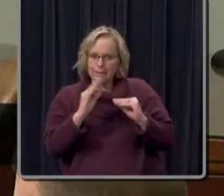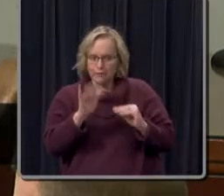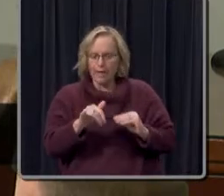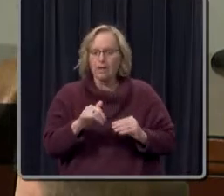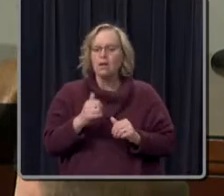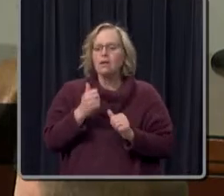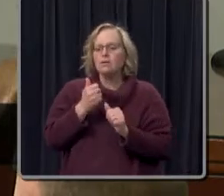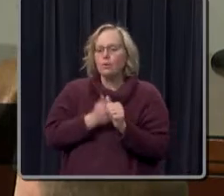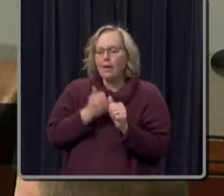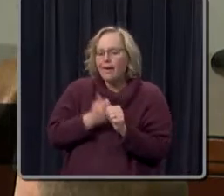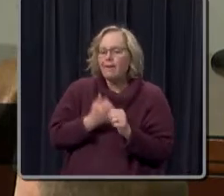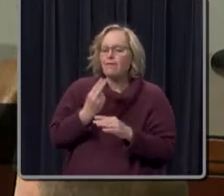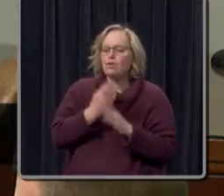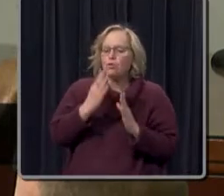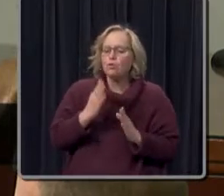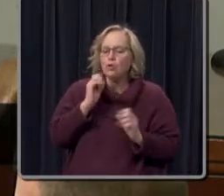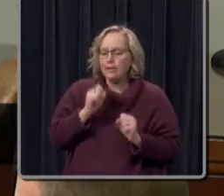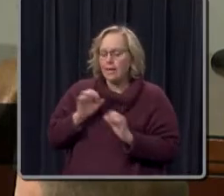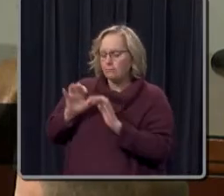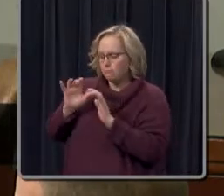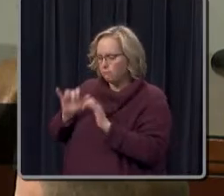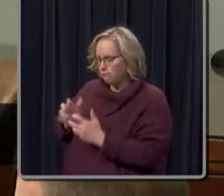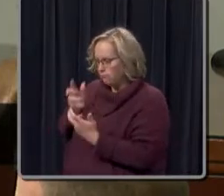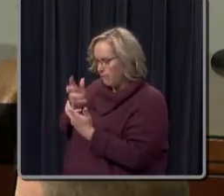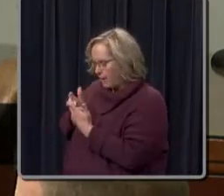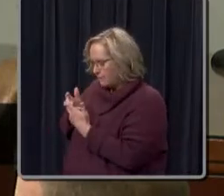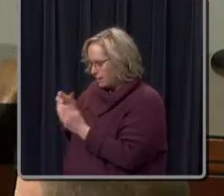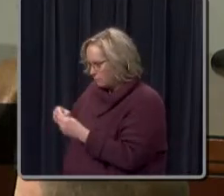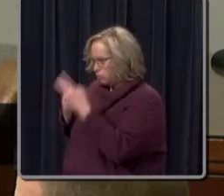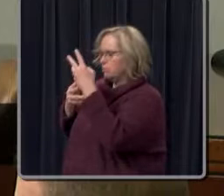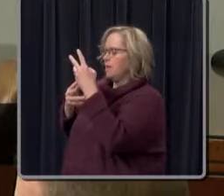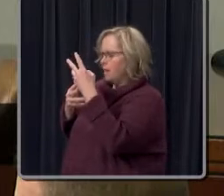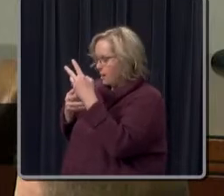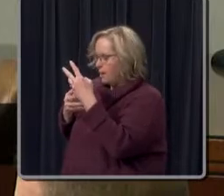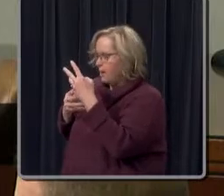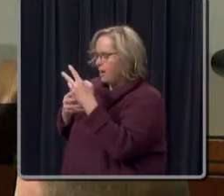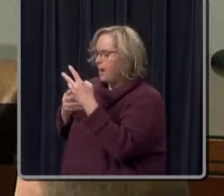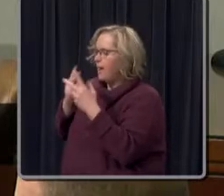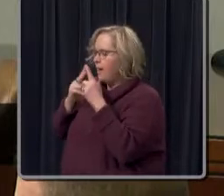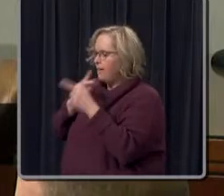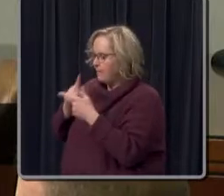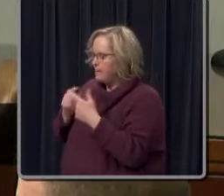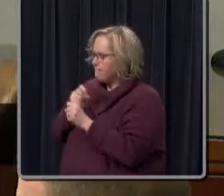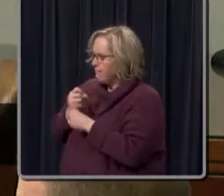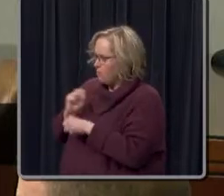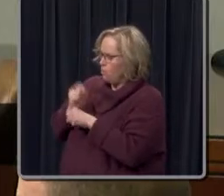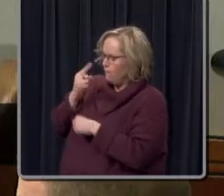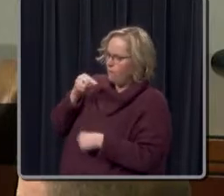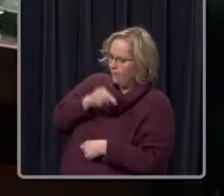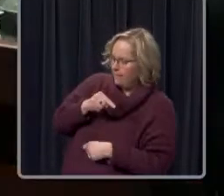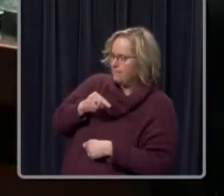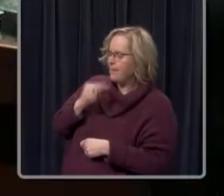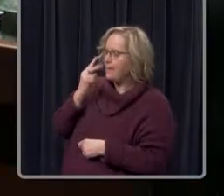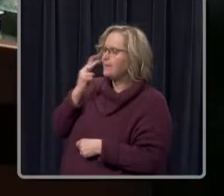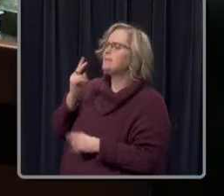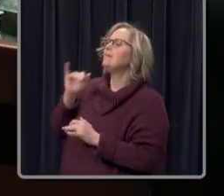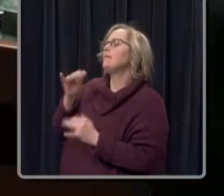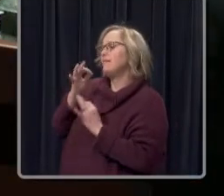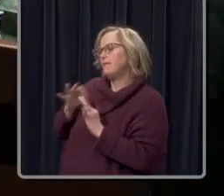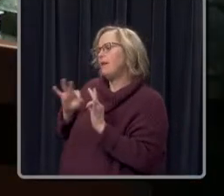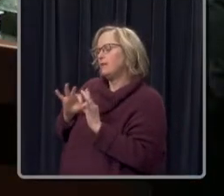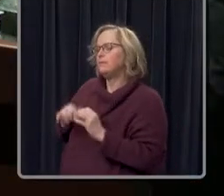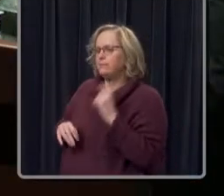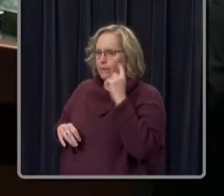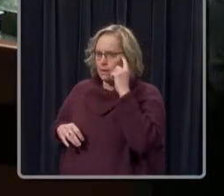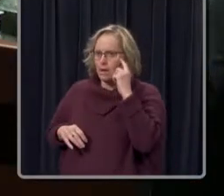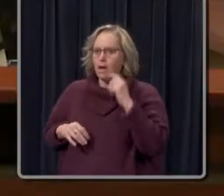able to access understands it and is able to make it functional for them, and they see the value in it. You bet. Thank you. One of the things too that I would mention,